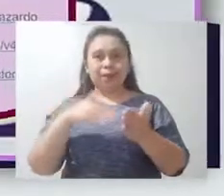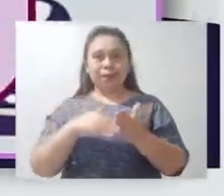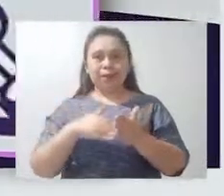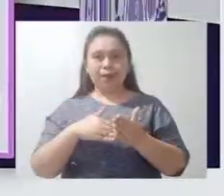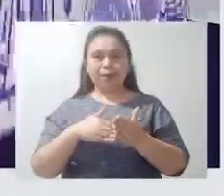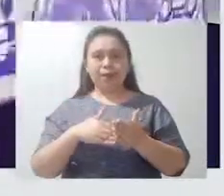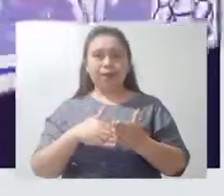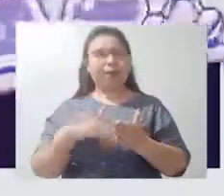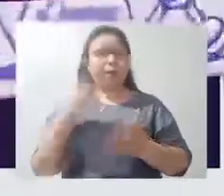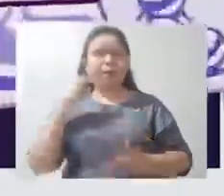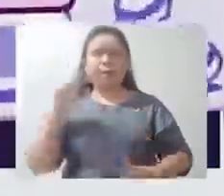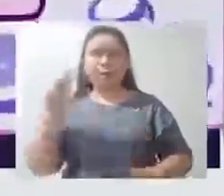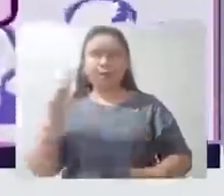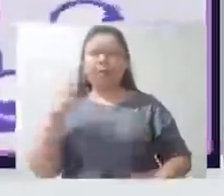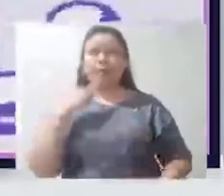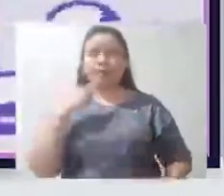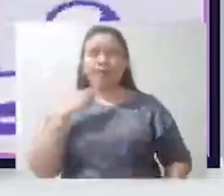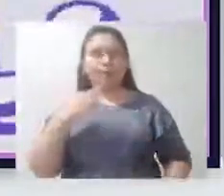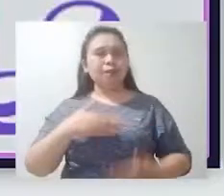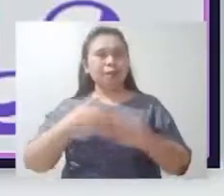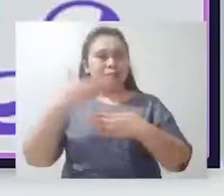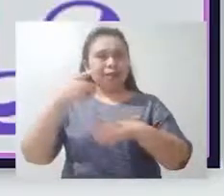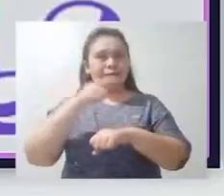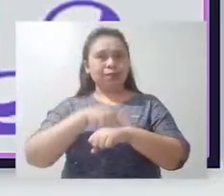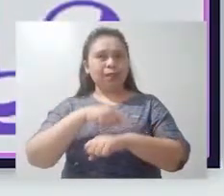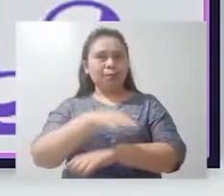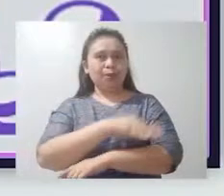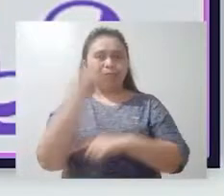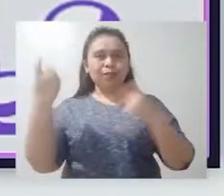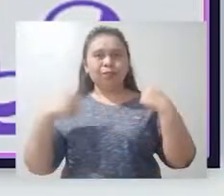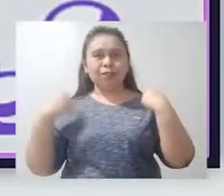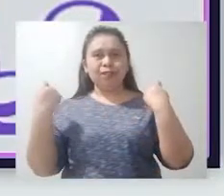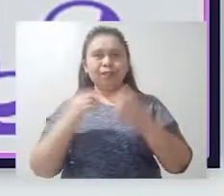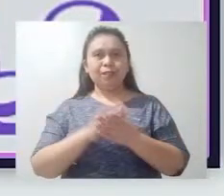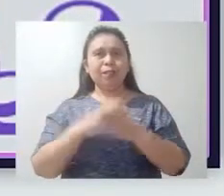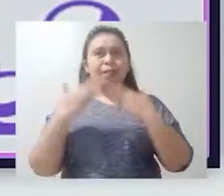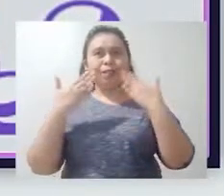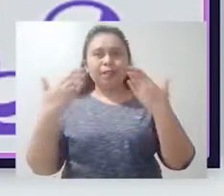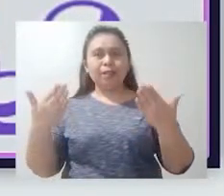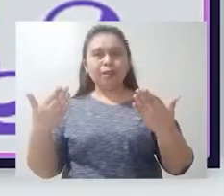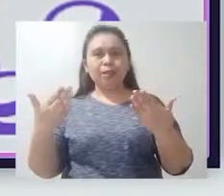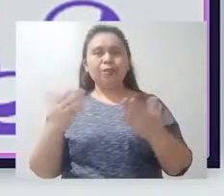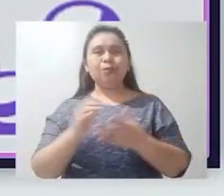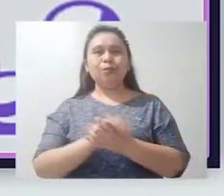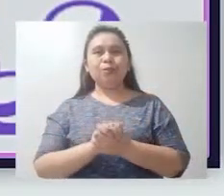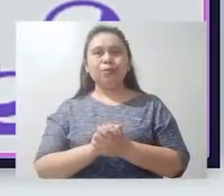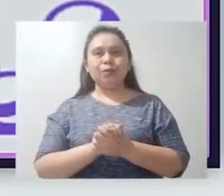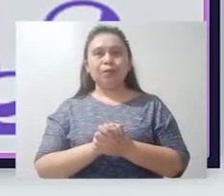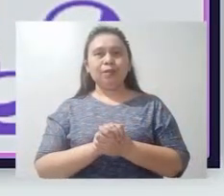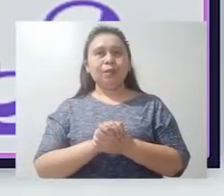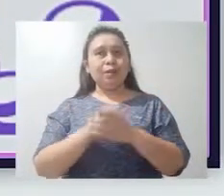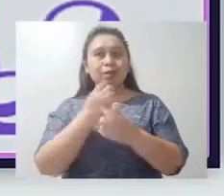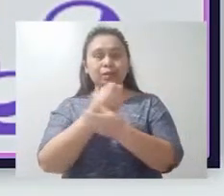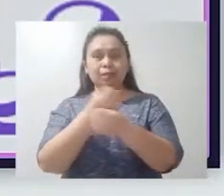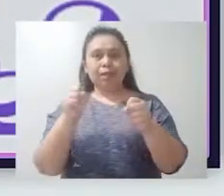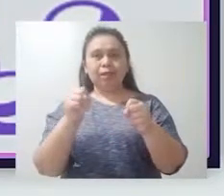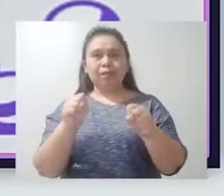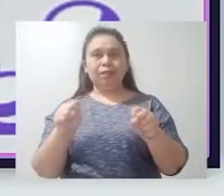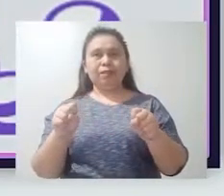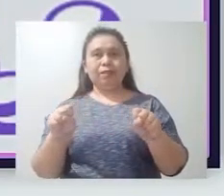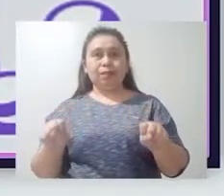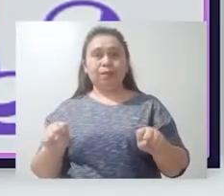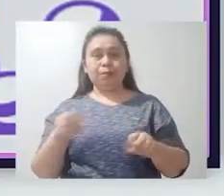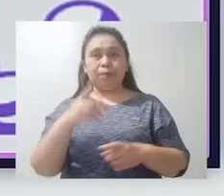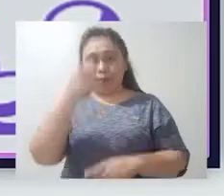Again, I am Ma'am Rochelle. Till next time, Fernandino teens. Thank you for sticking around. Stay safe and